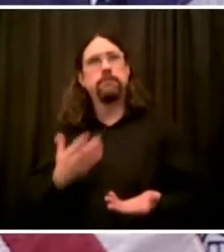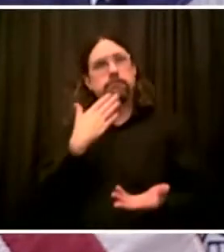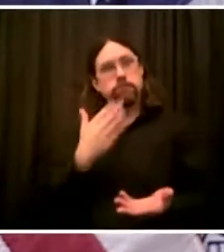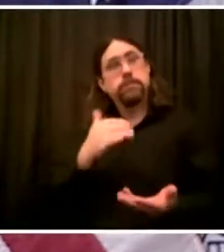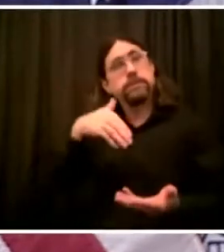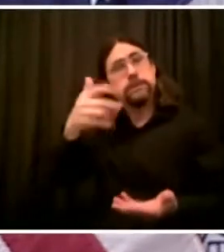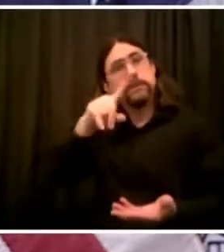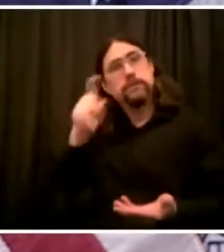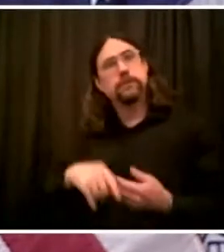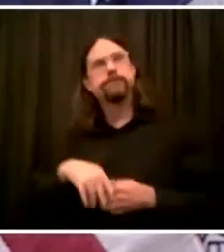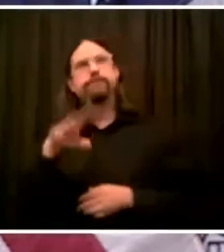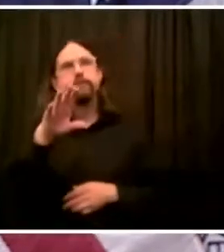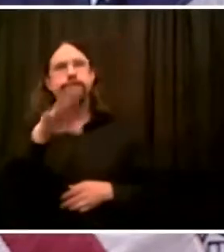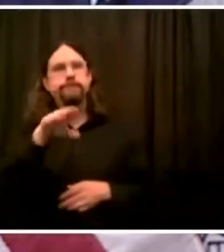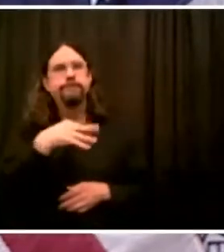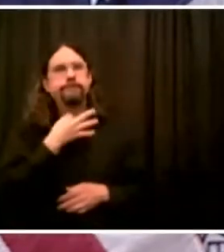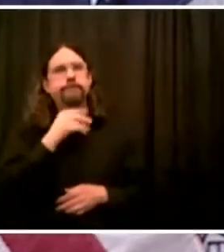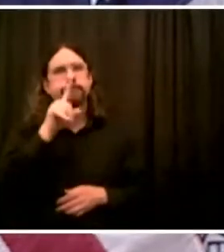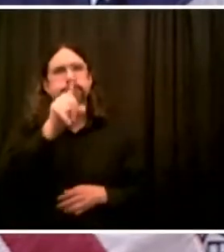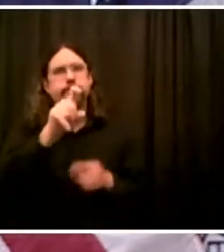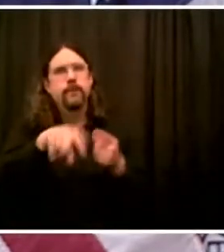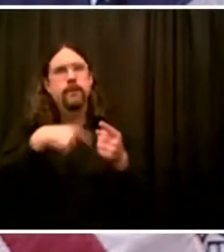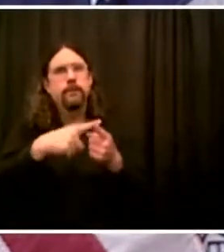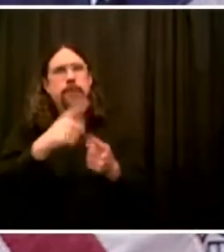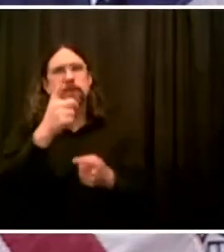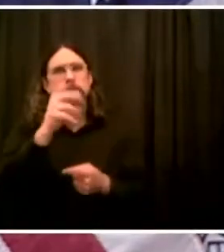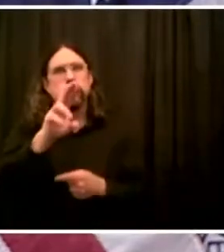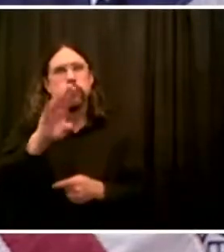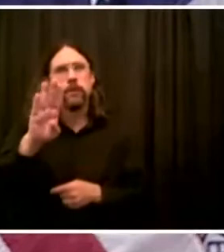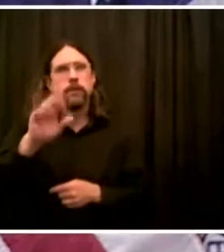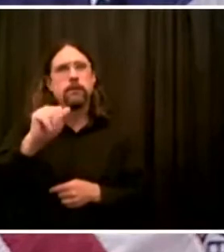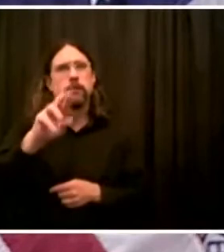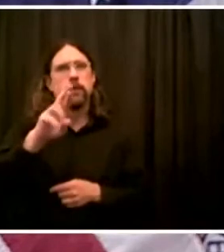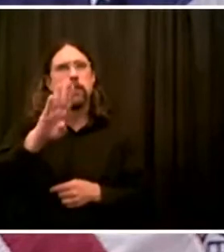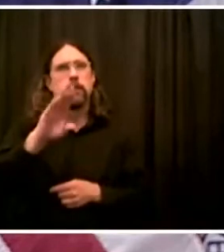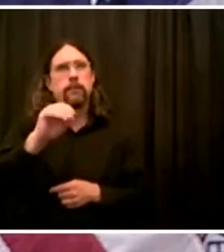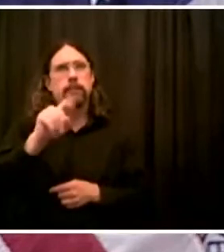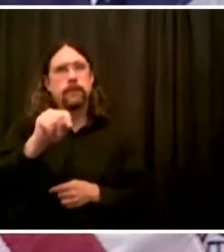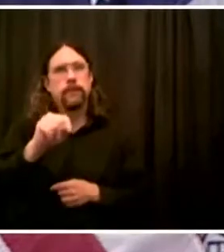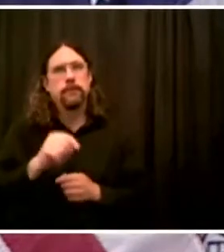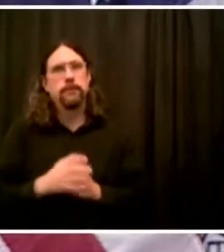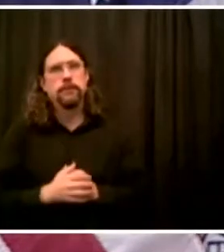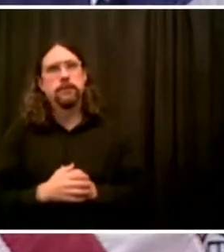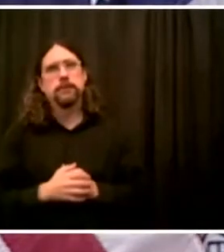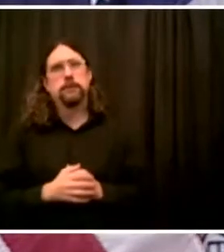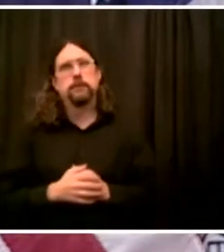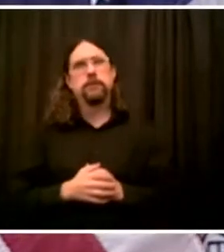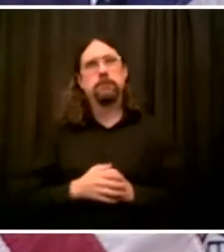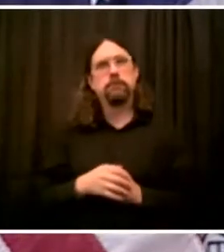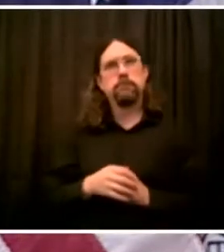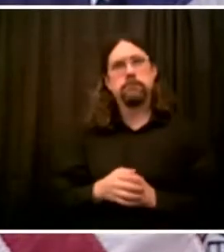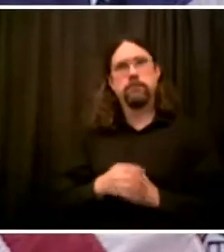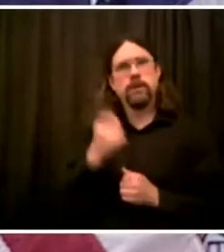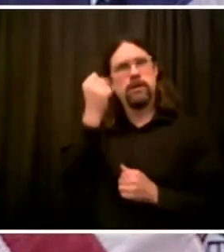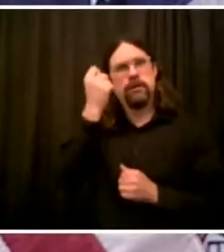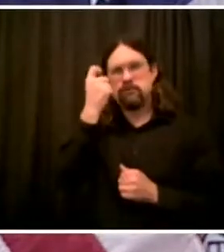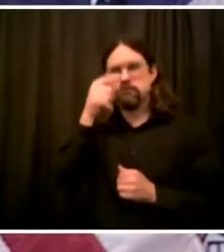just wondering, do you believe she's effectively done her job to this point? And then second question,